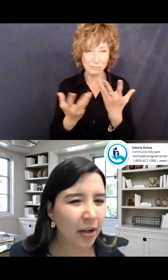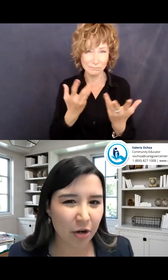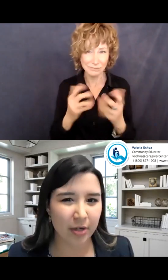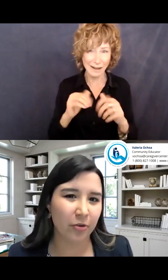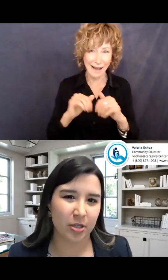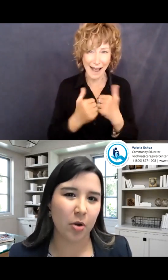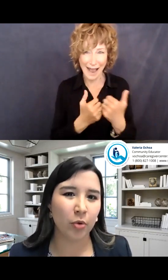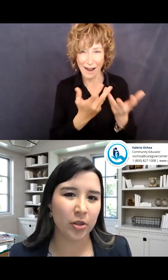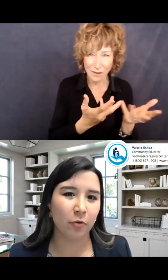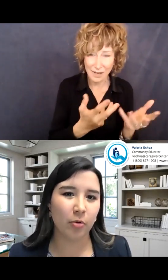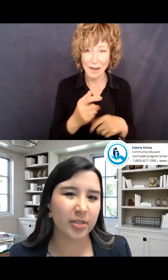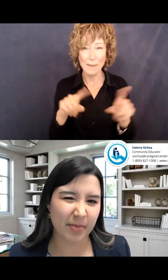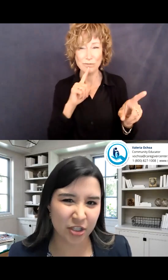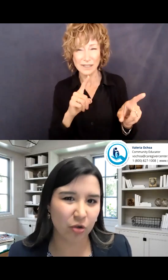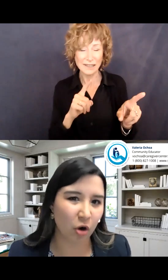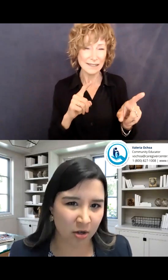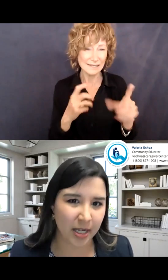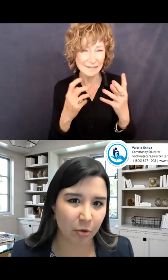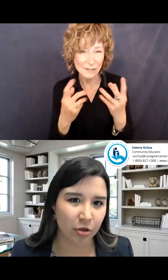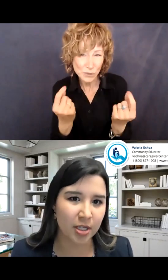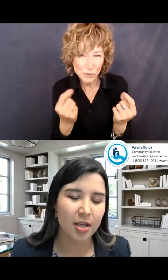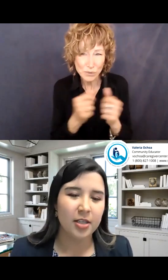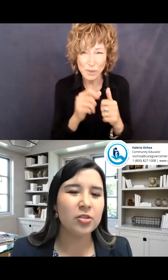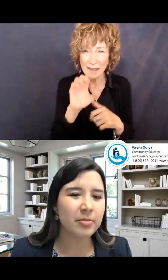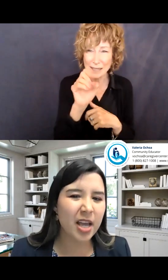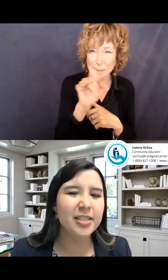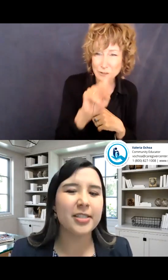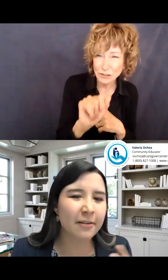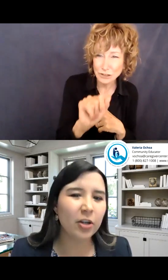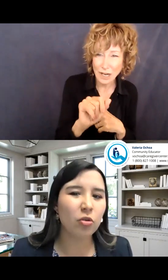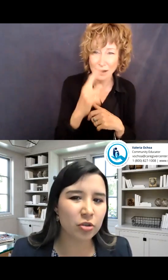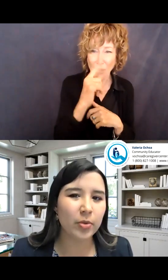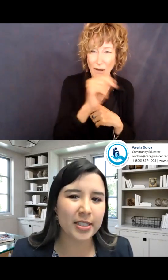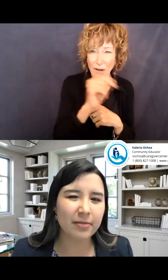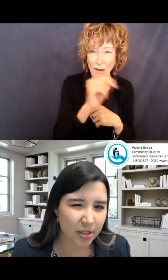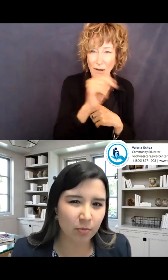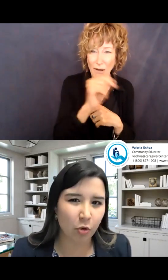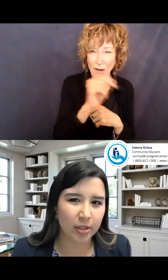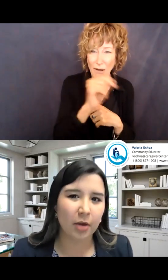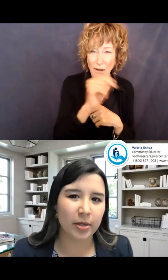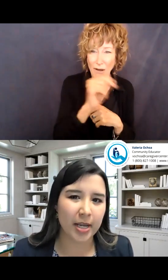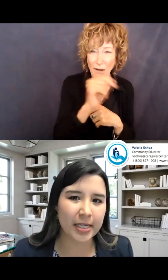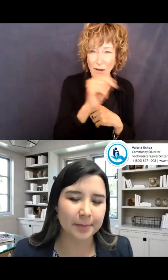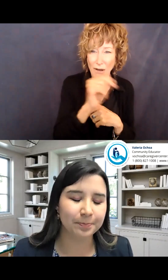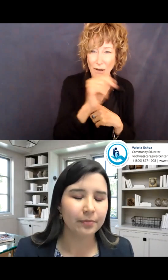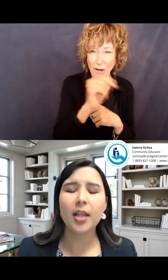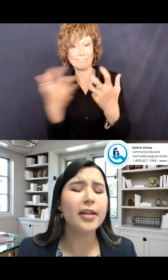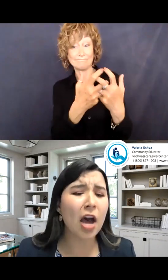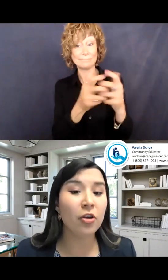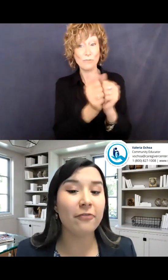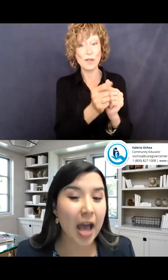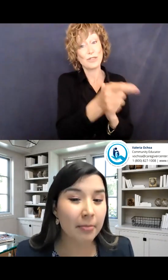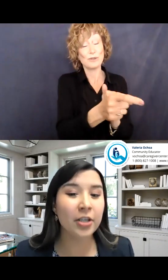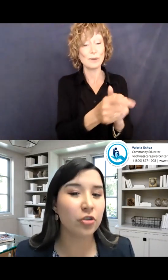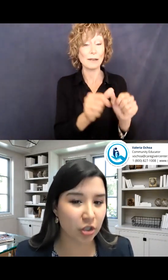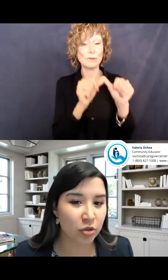are not caring for someone with a form of dementia or Alzheimer's. So sometimes it's difficult to receive that support that we may need. Now,